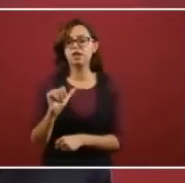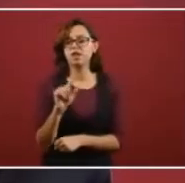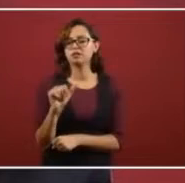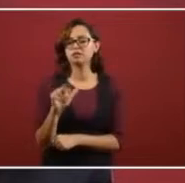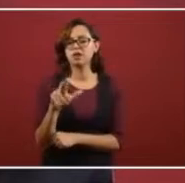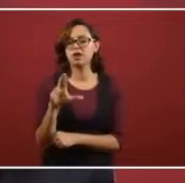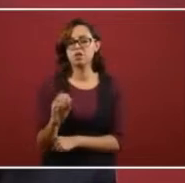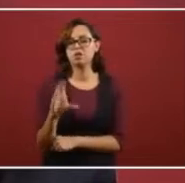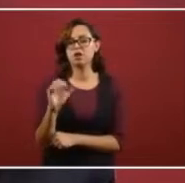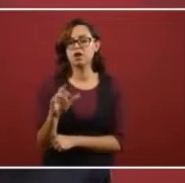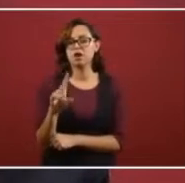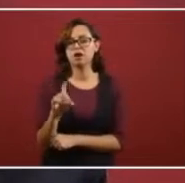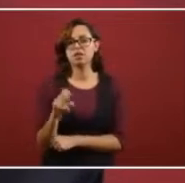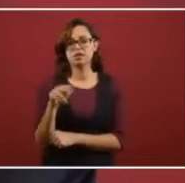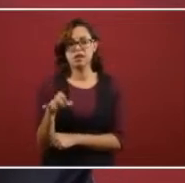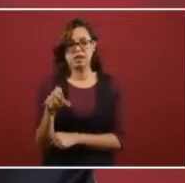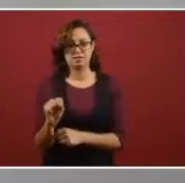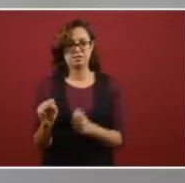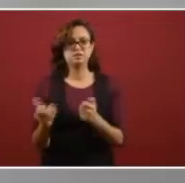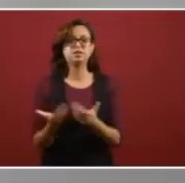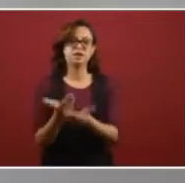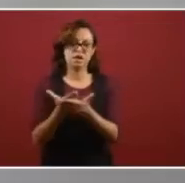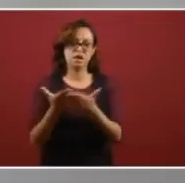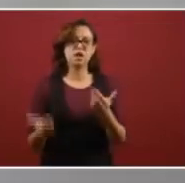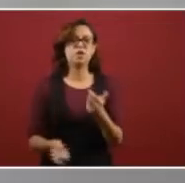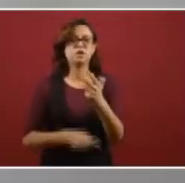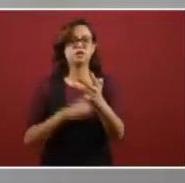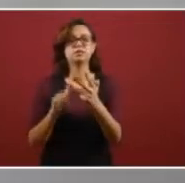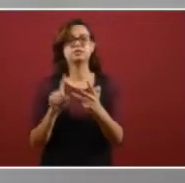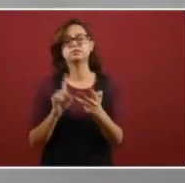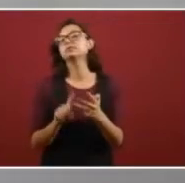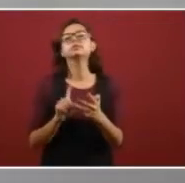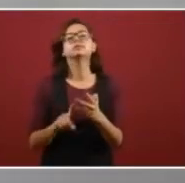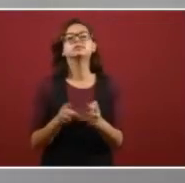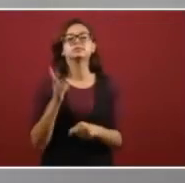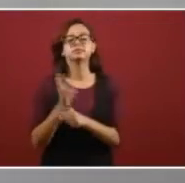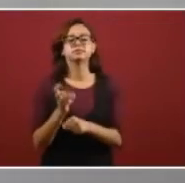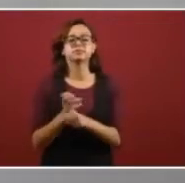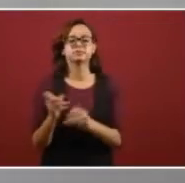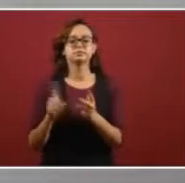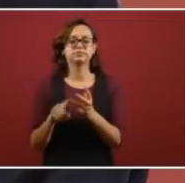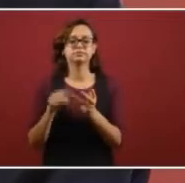with General Cárdenas, and I consider that this